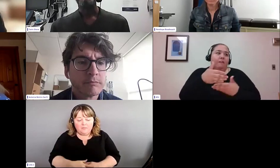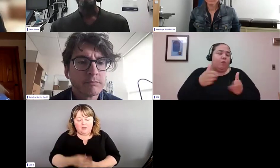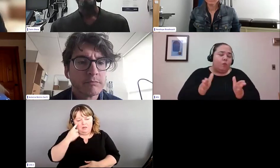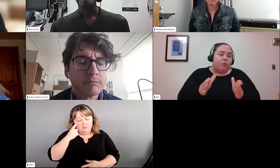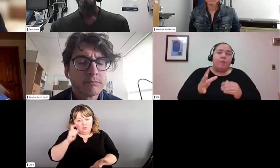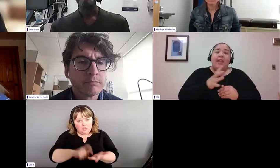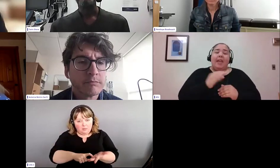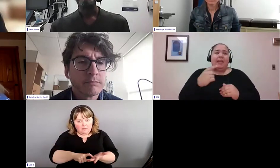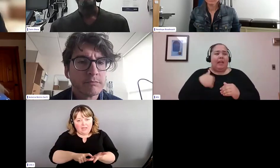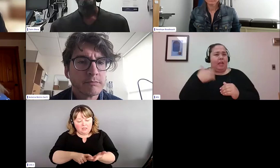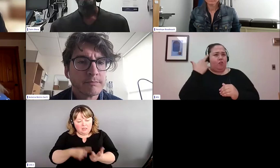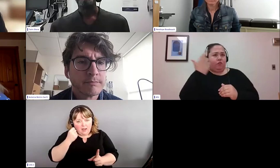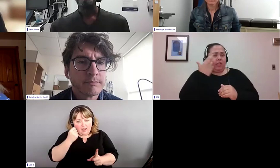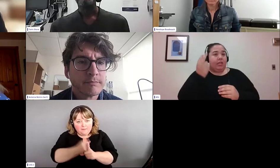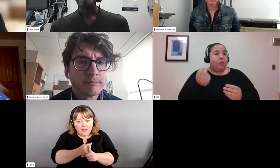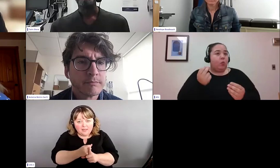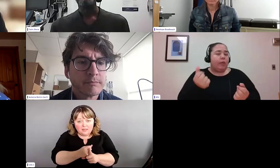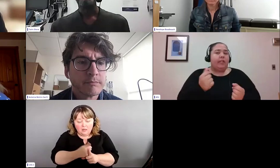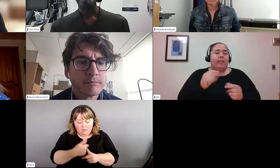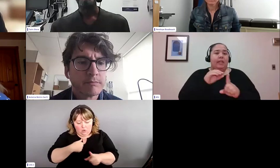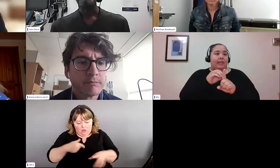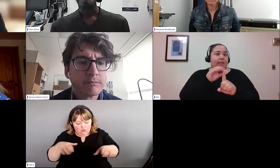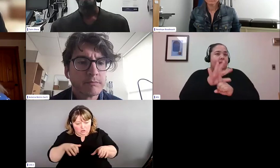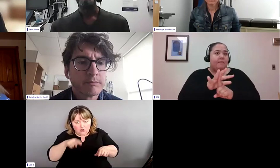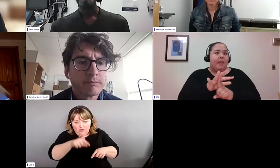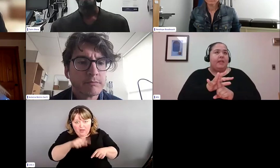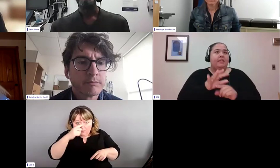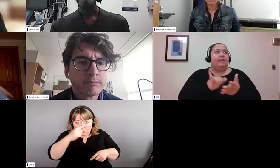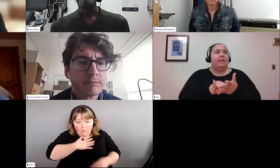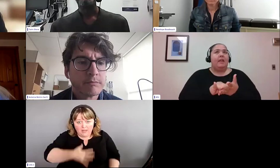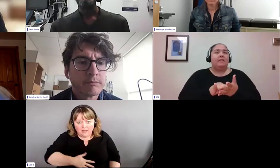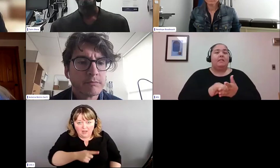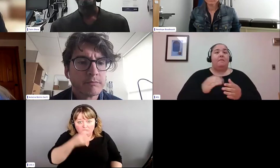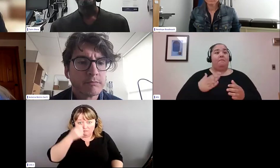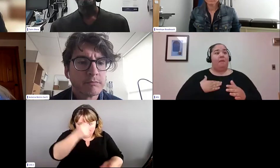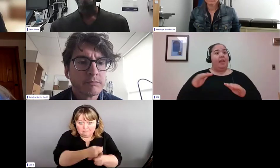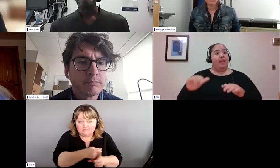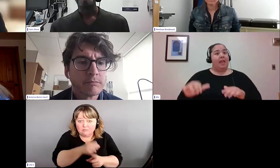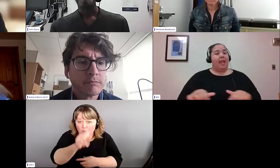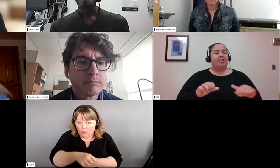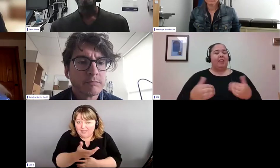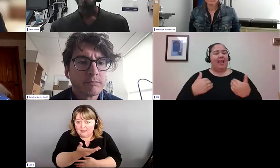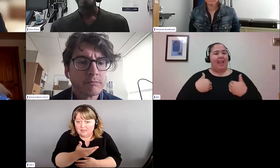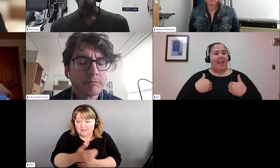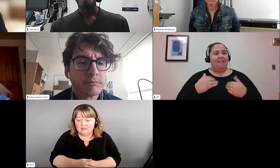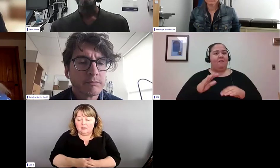realized quickly the impact that my actions had on their well-being.